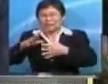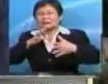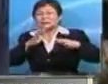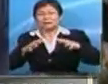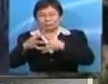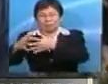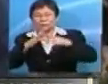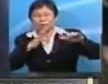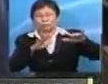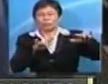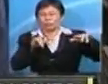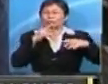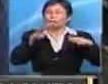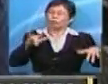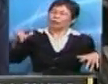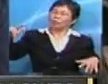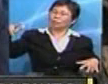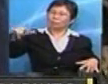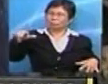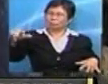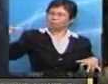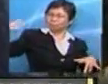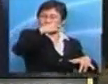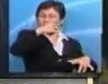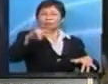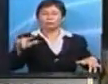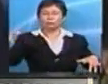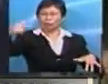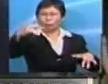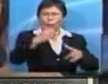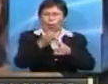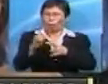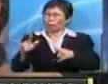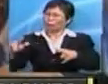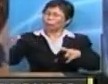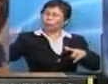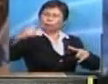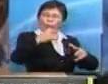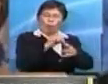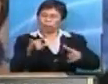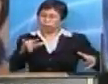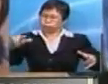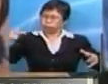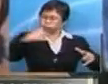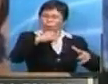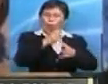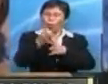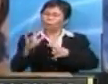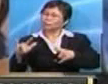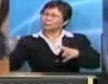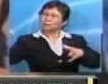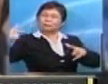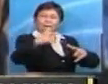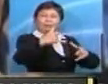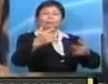someone said there was a sharp left turn. Was there a sharp left turn, or was there a loop around? Did the plane at all make a circle? There have been